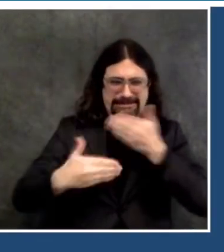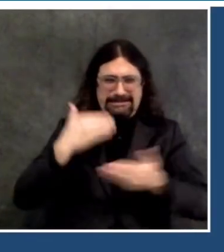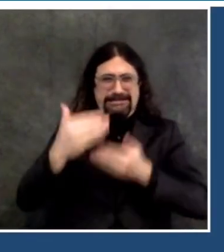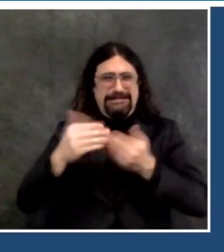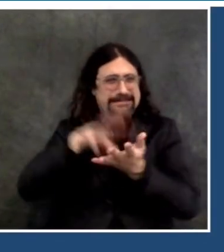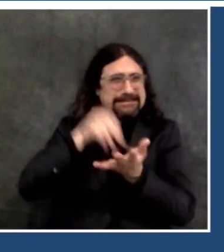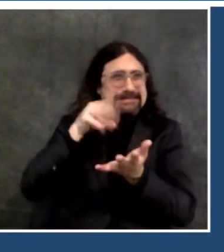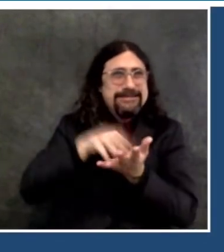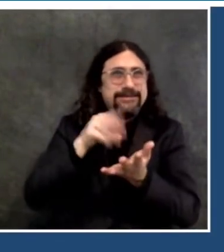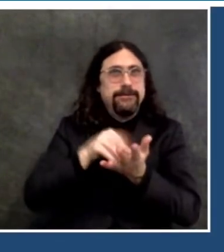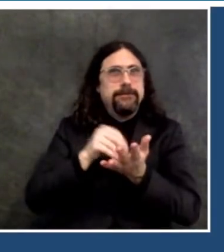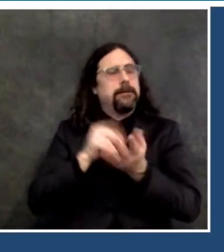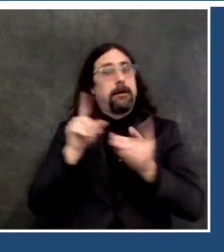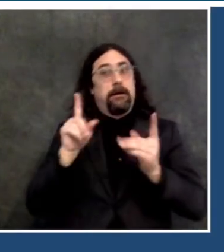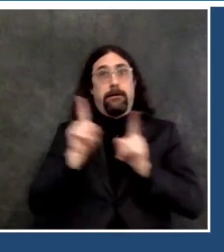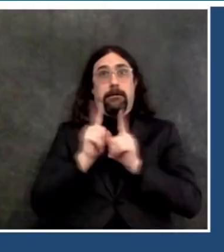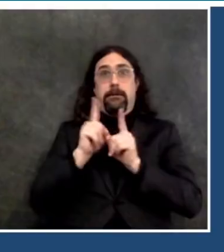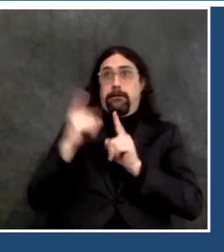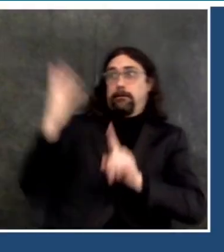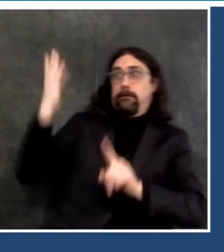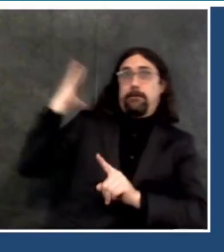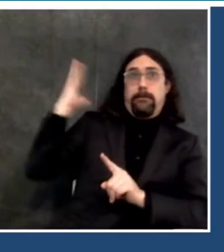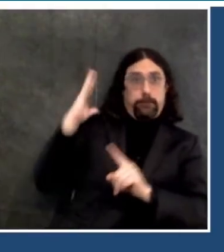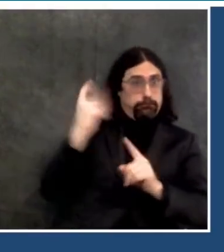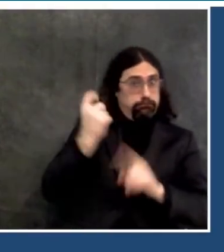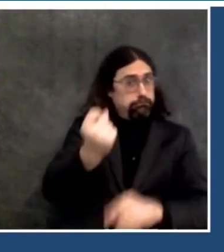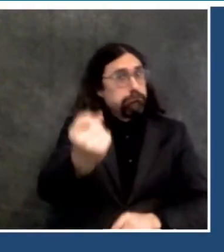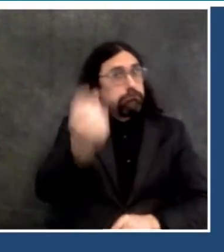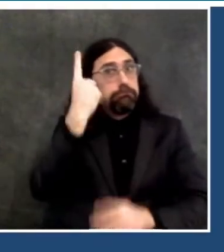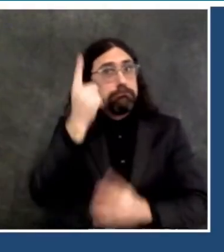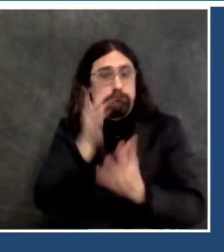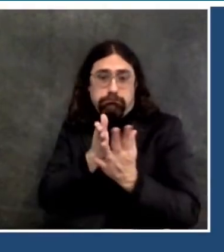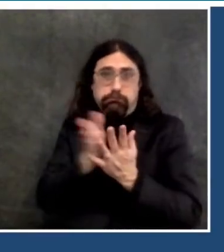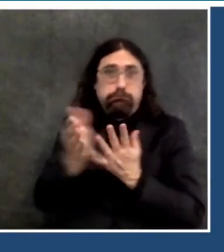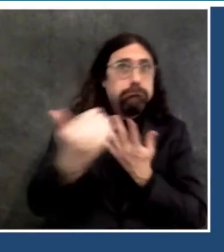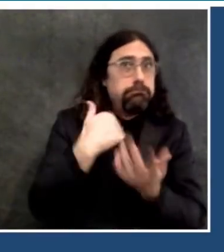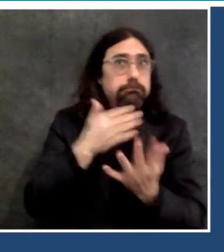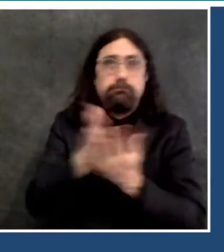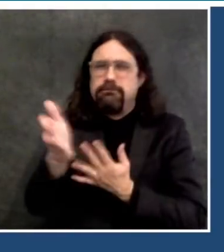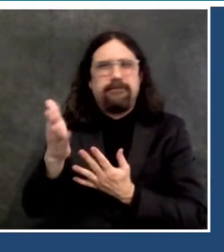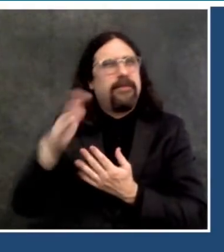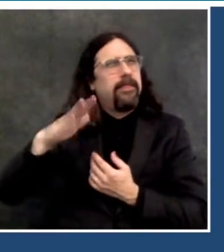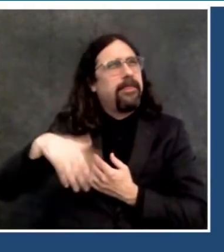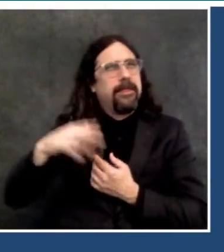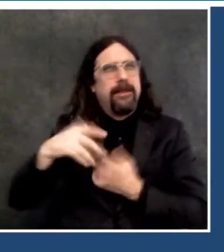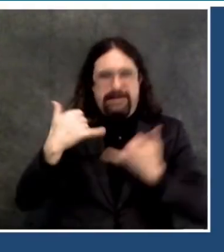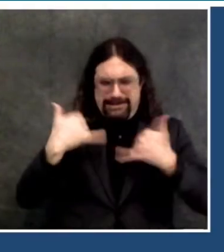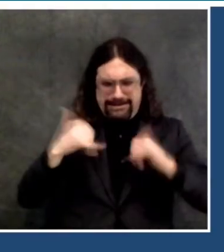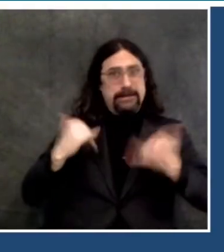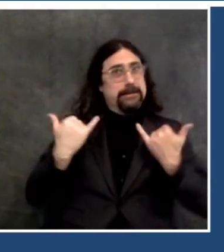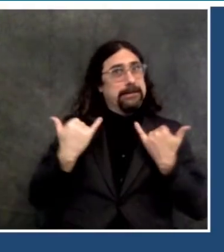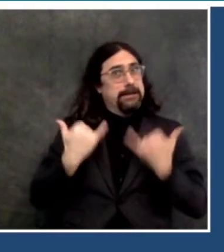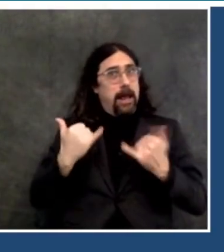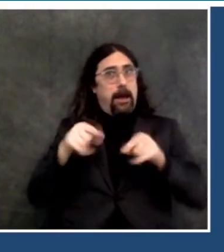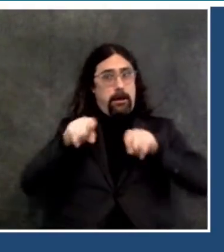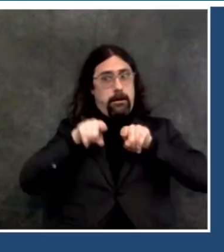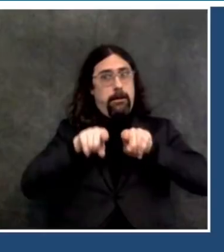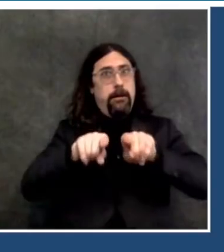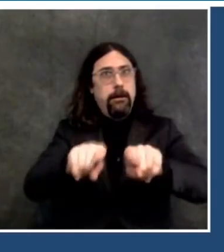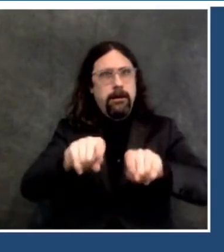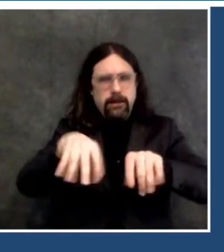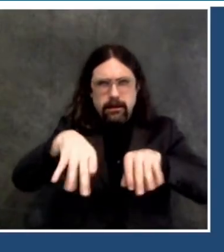what we learn. And sometimes you reach that point where there's just enough confirmation, enough new information to say, okay, it's time to do something